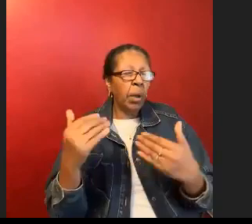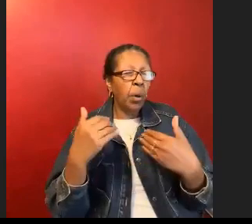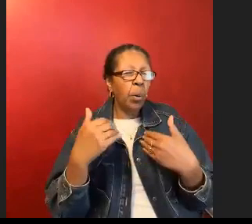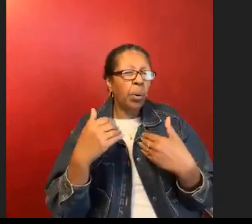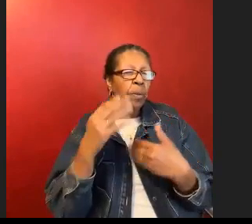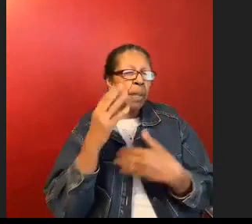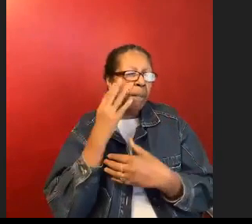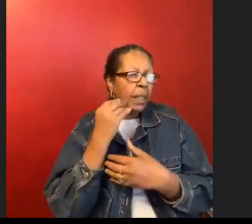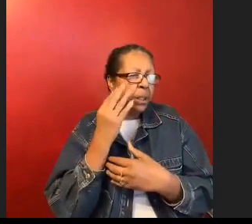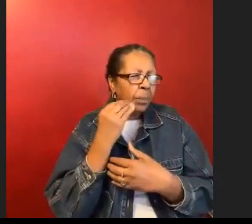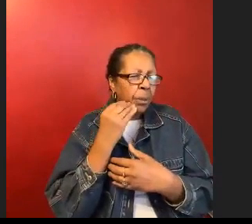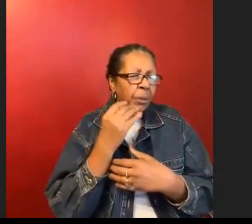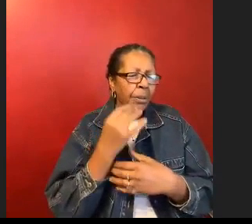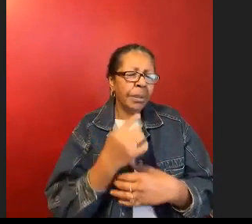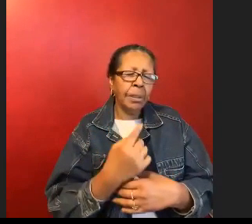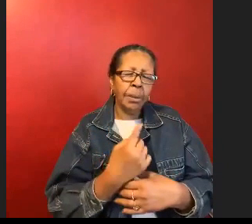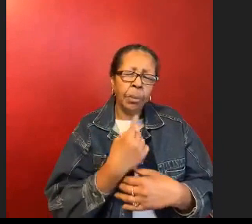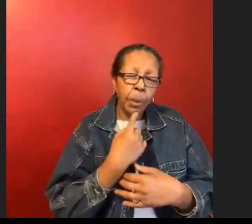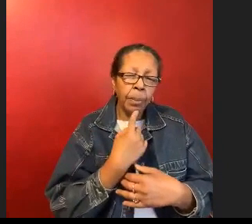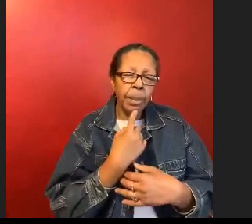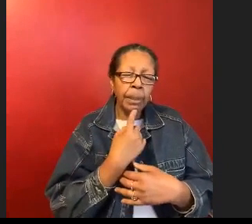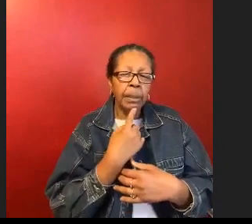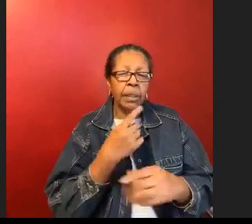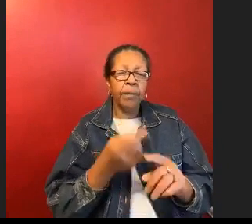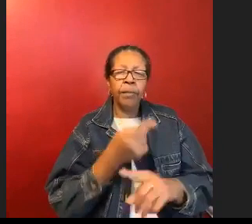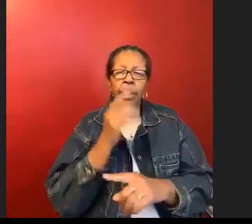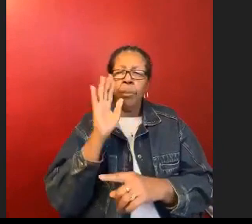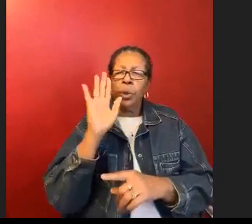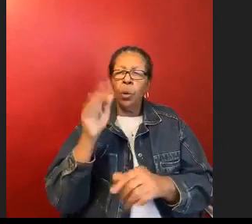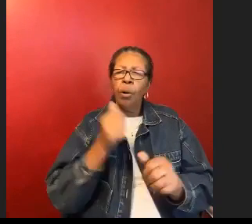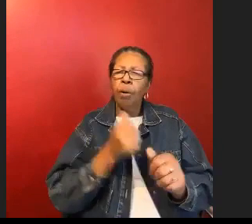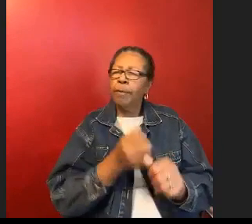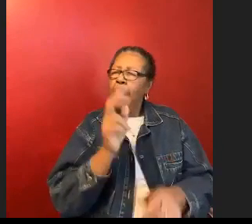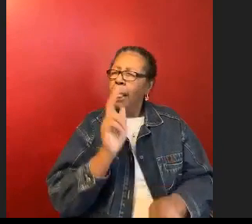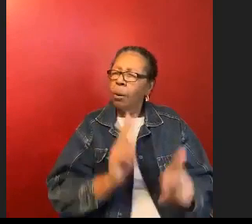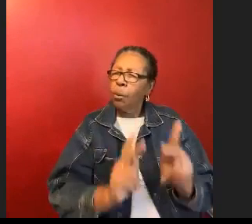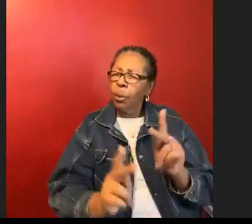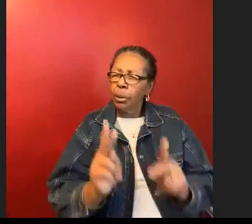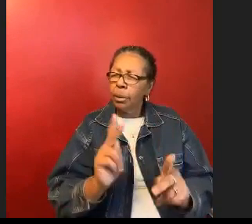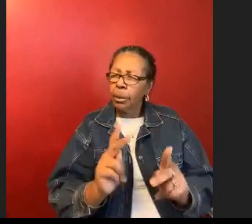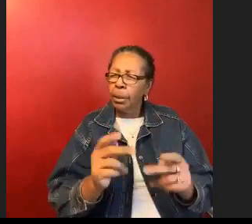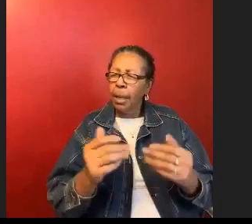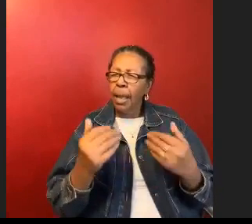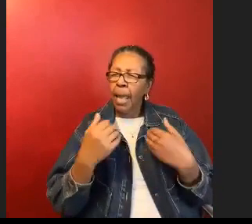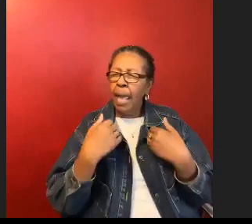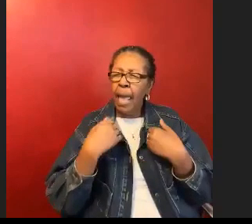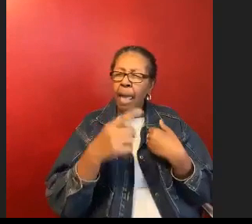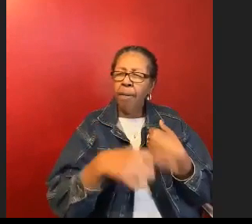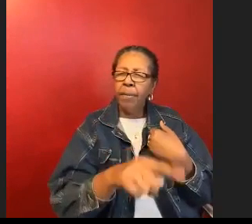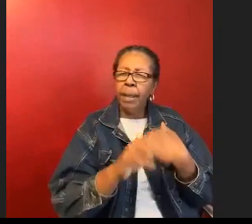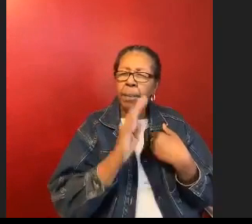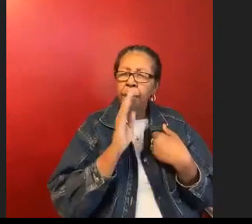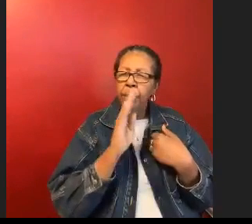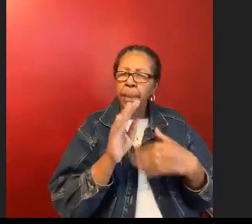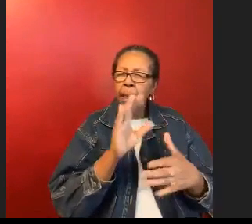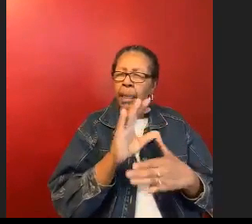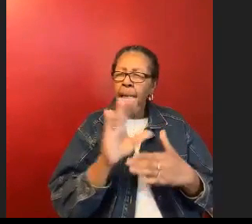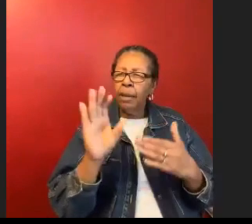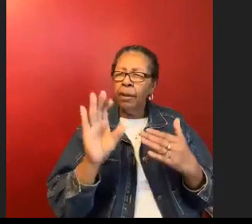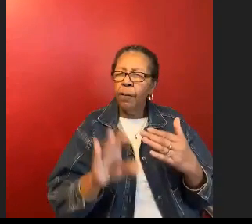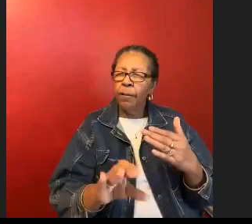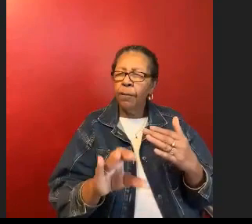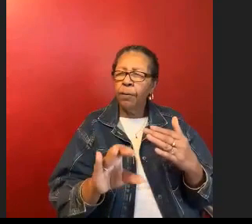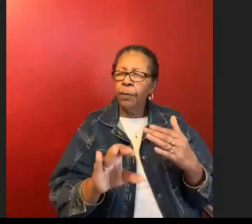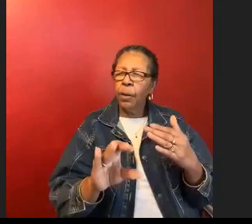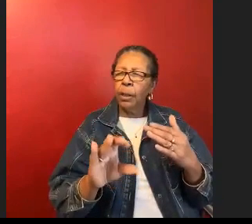experienced disappointment from your followers. Have them be fully reacquainted with